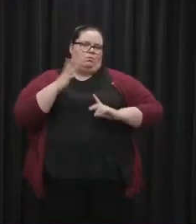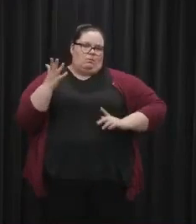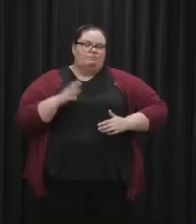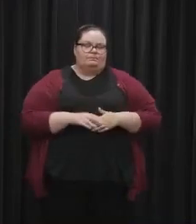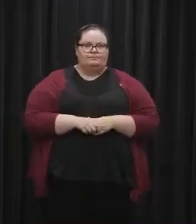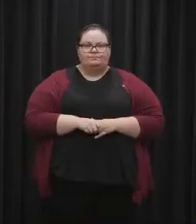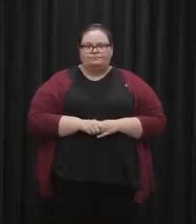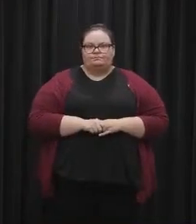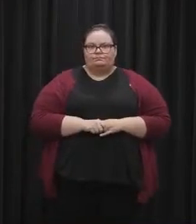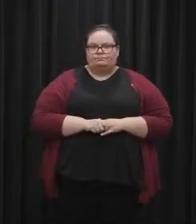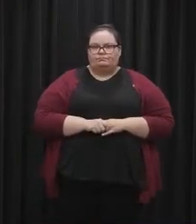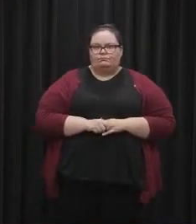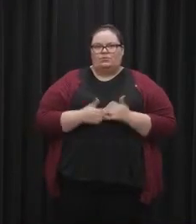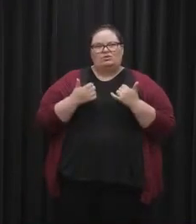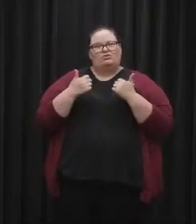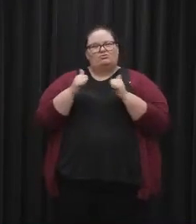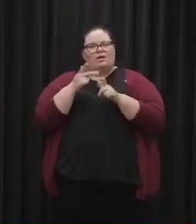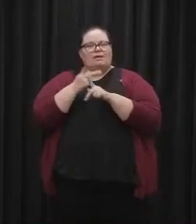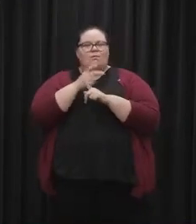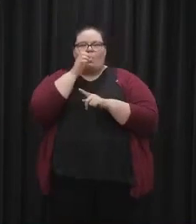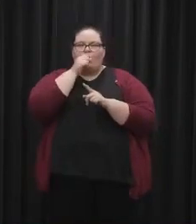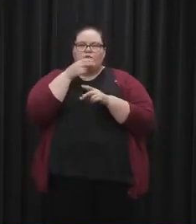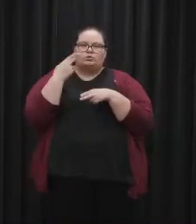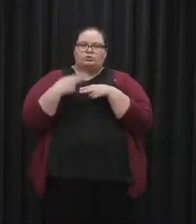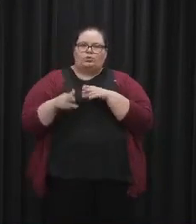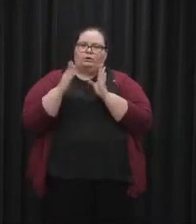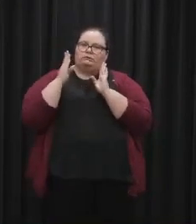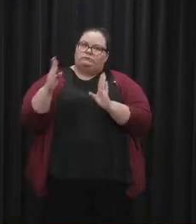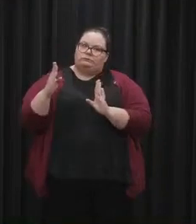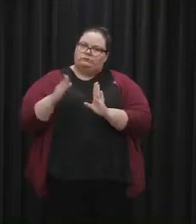time. Thank you, Dr. Shane. Do you have a follow-up?